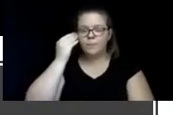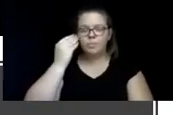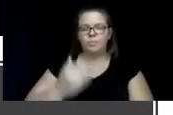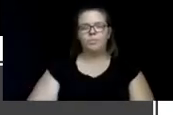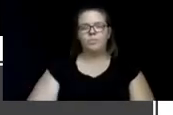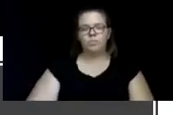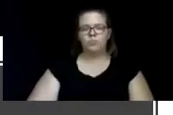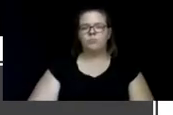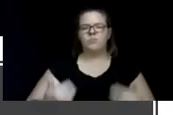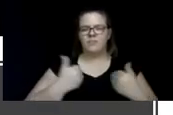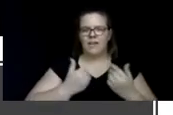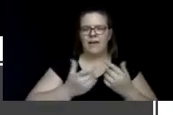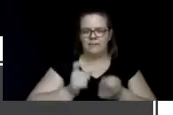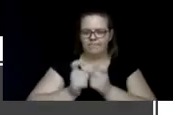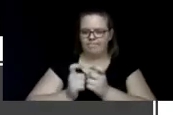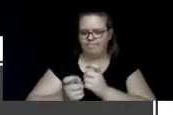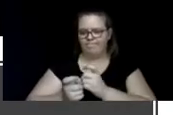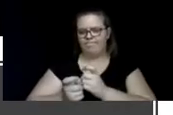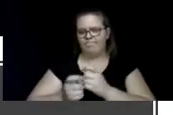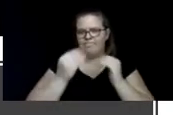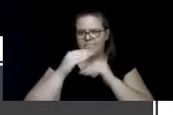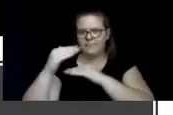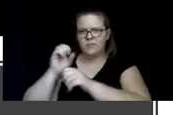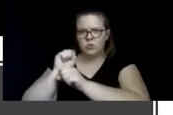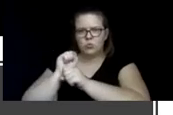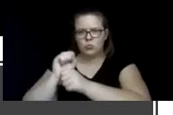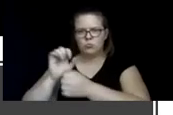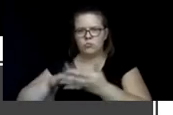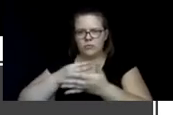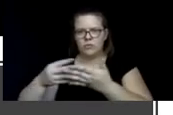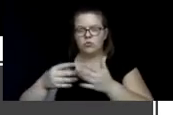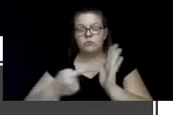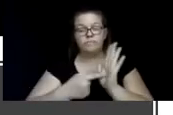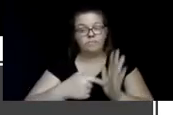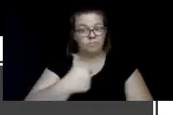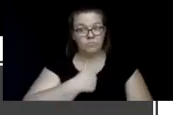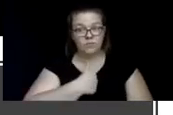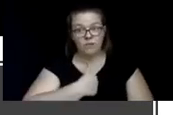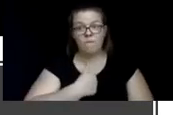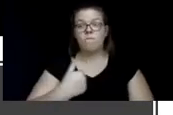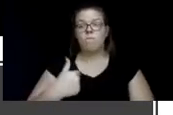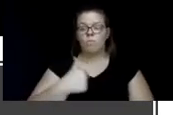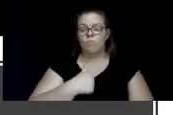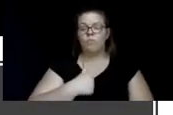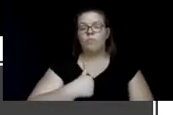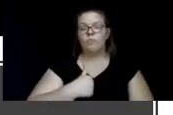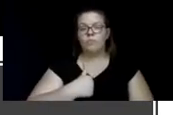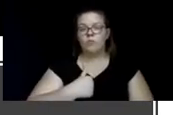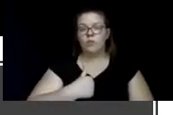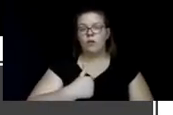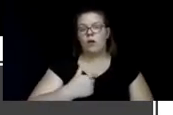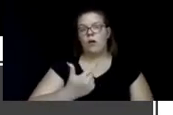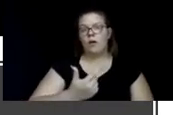work schedules were also very, very effective. For example, myself, I was moved from 5/8s